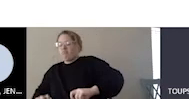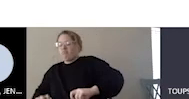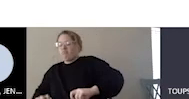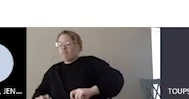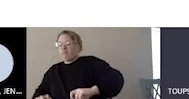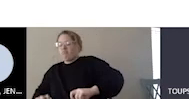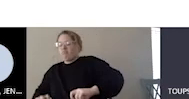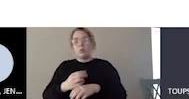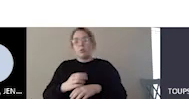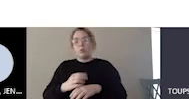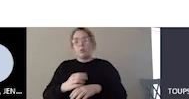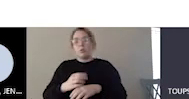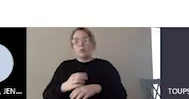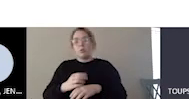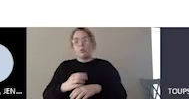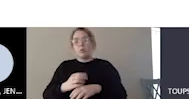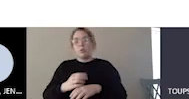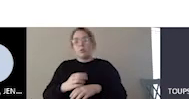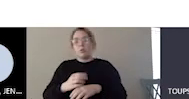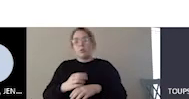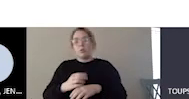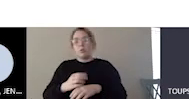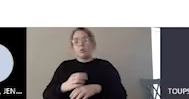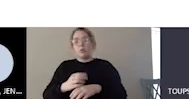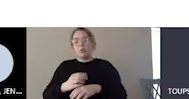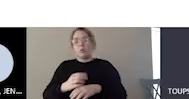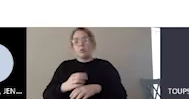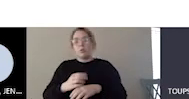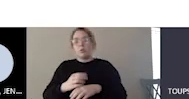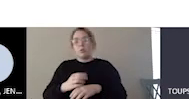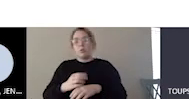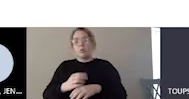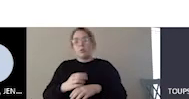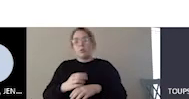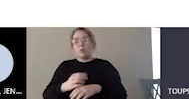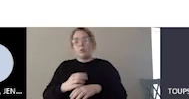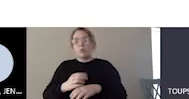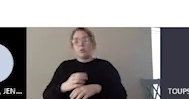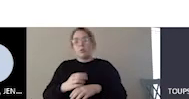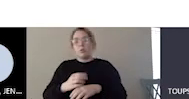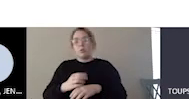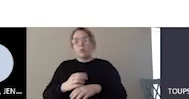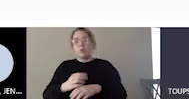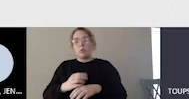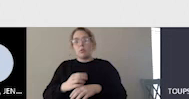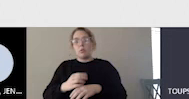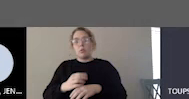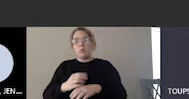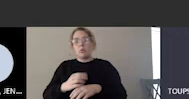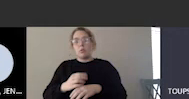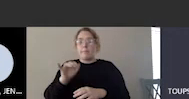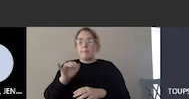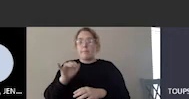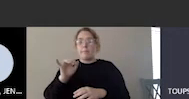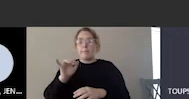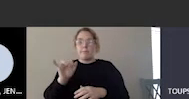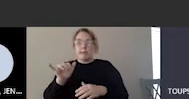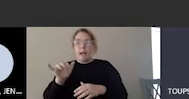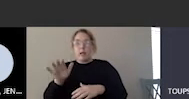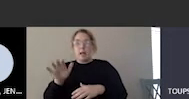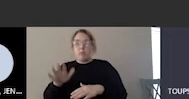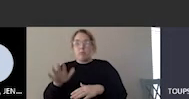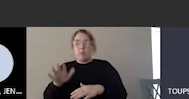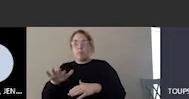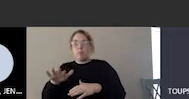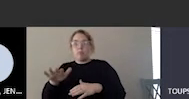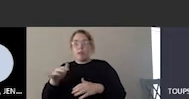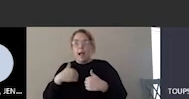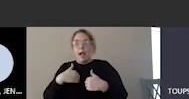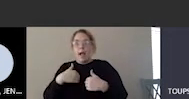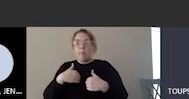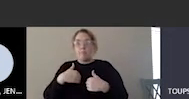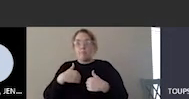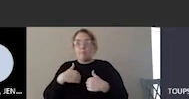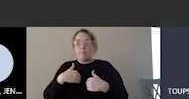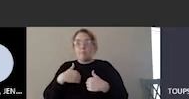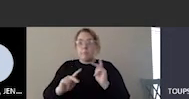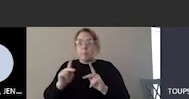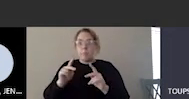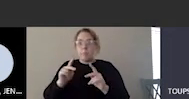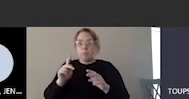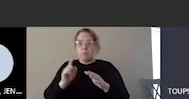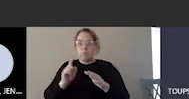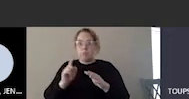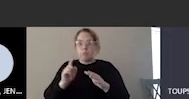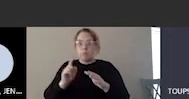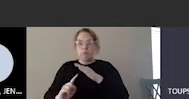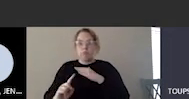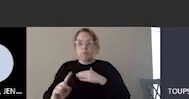So in the sim lab where we actually have, fake patients and they're walking through it, this could be something they do before they even get to that